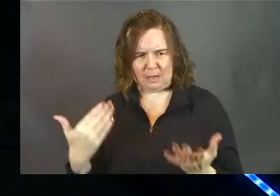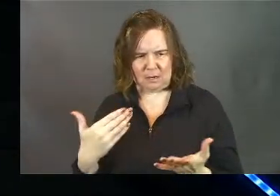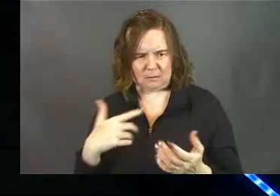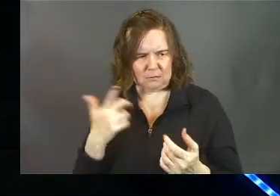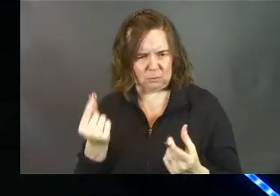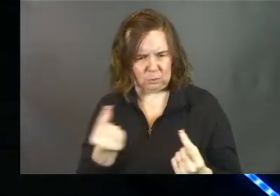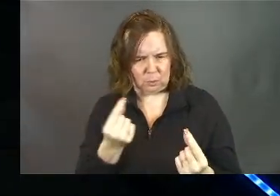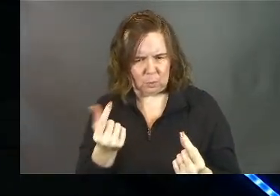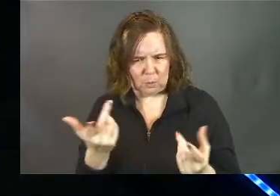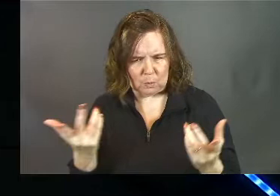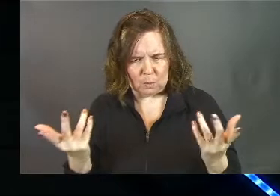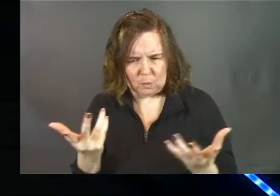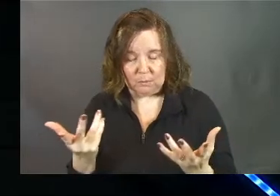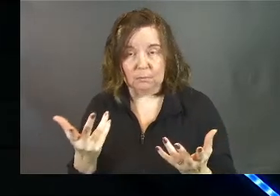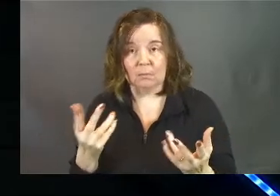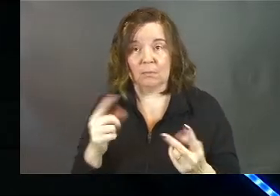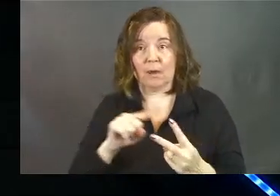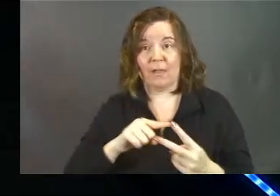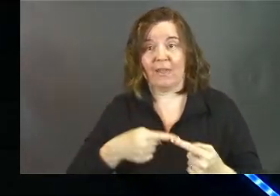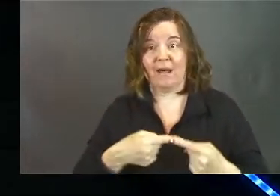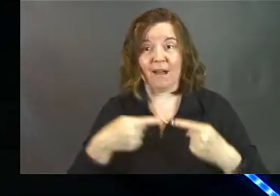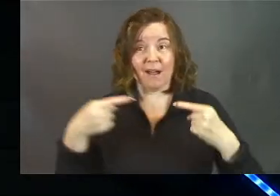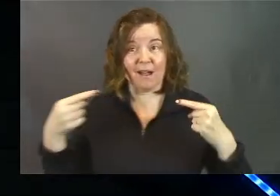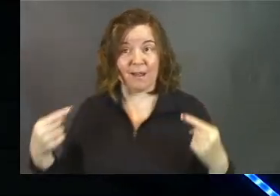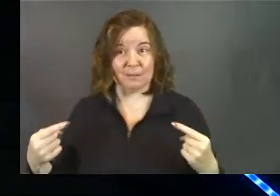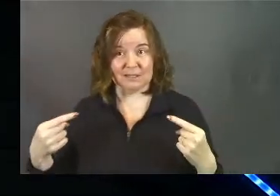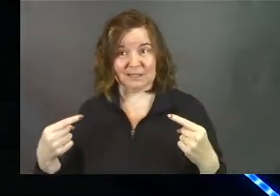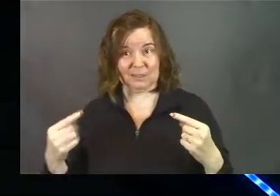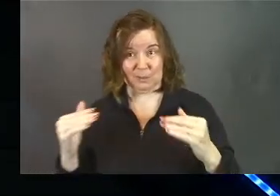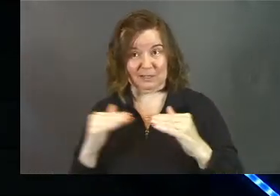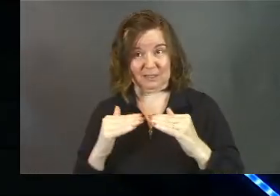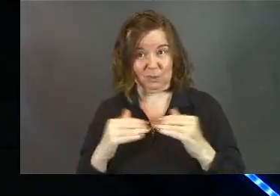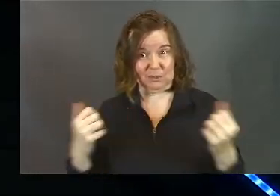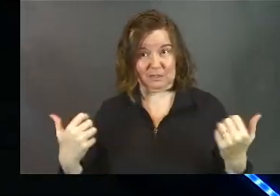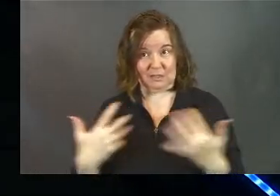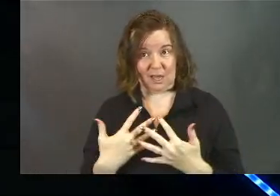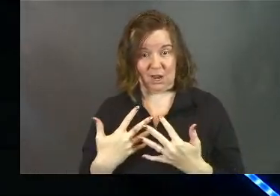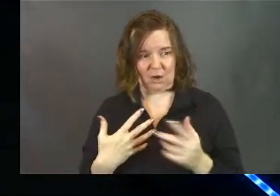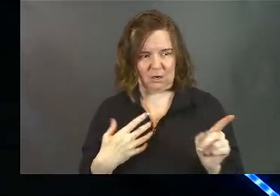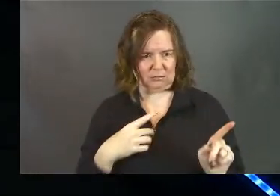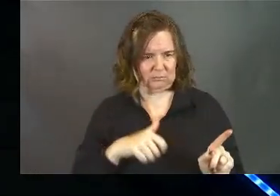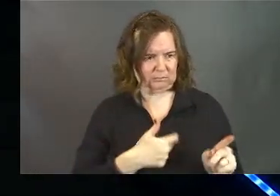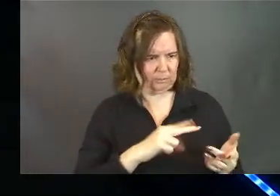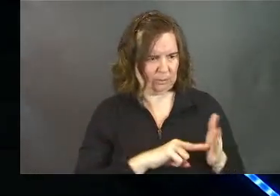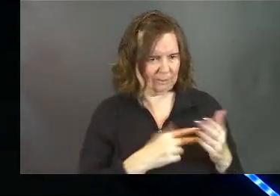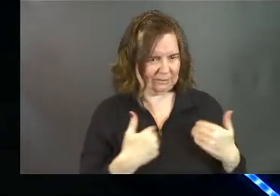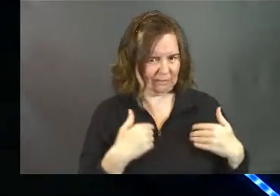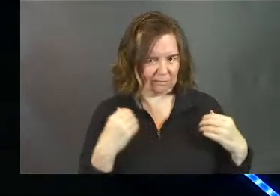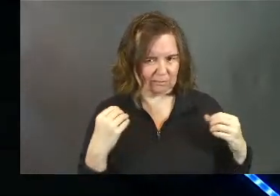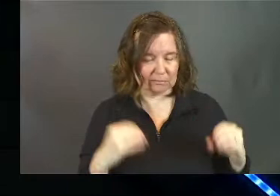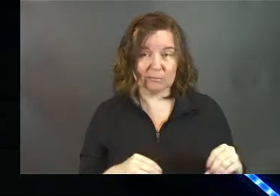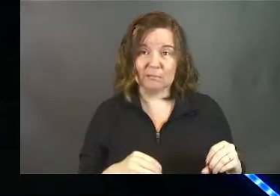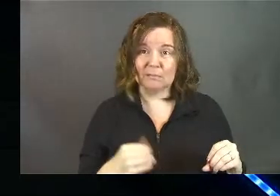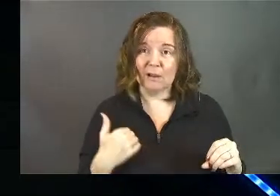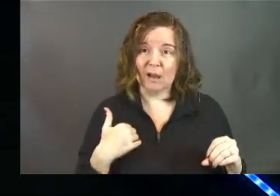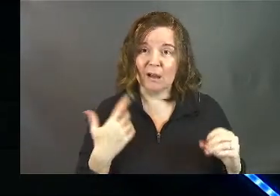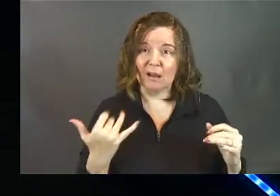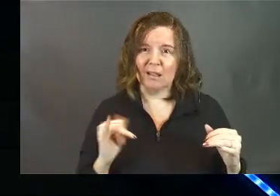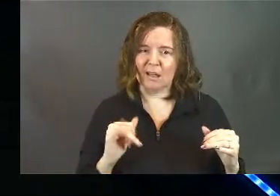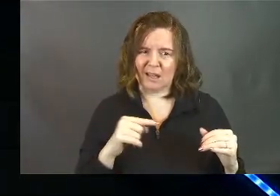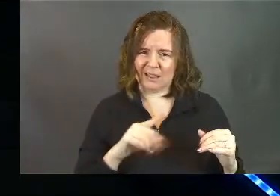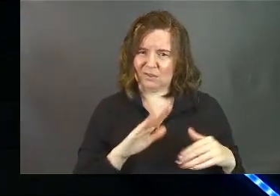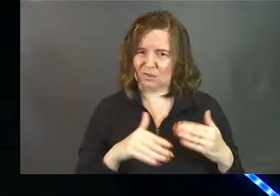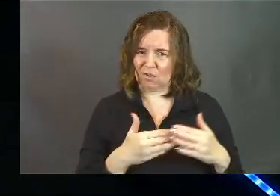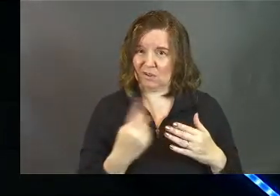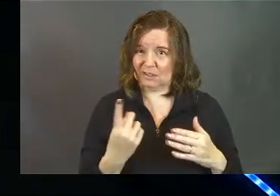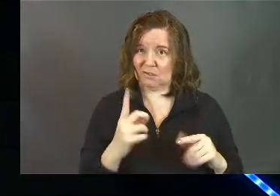to do? The flip side of it, which is equally as scary, is there any purpose at all? Like, is this